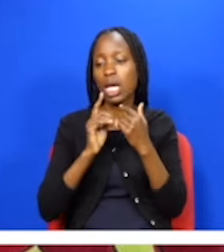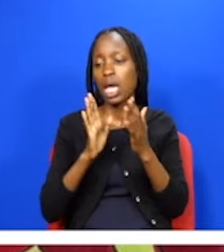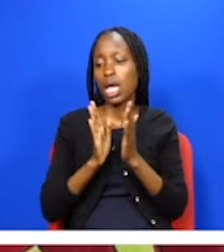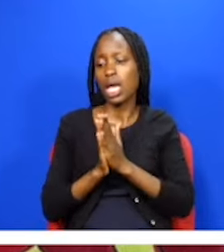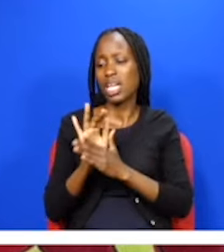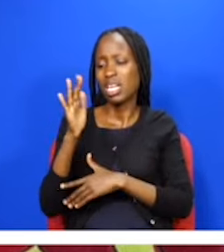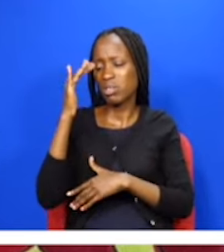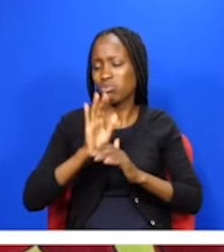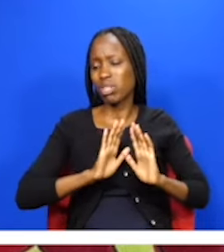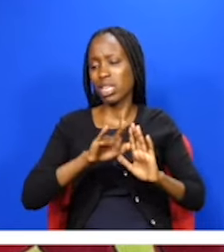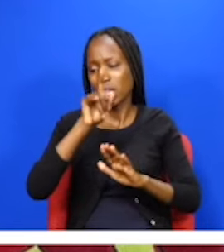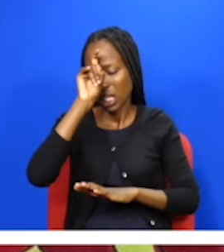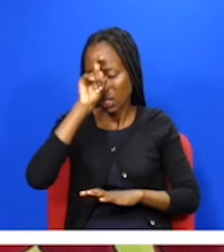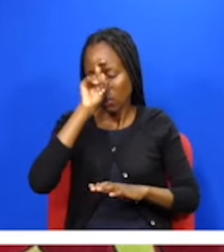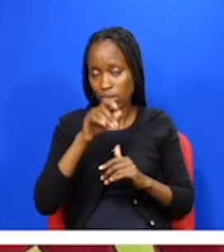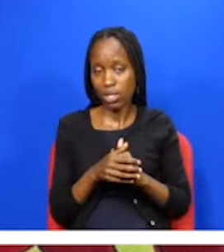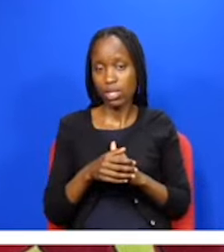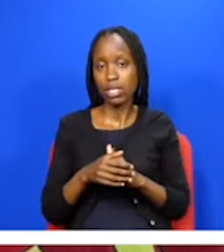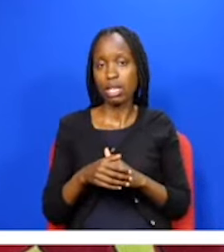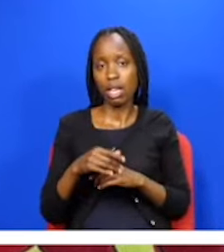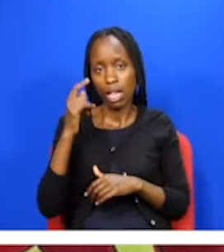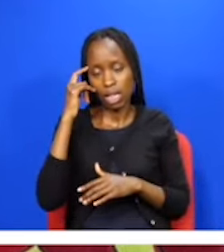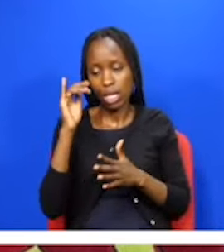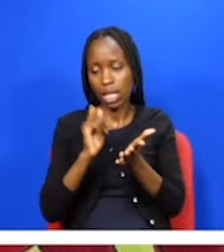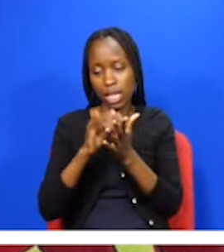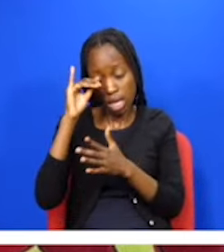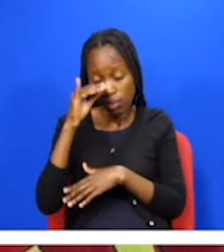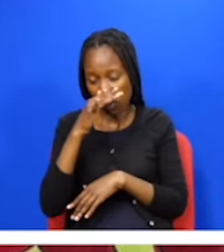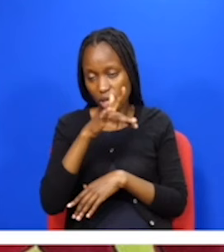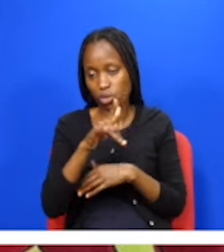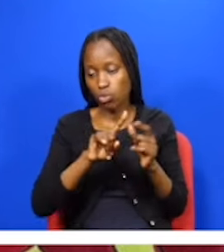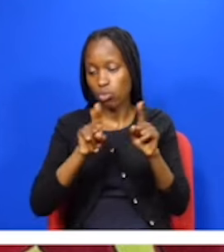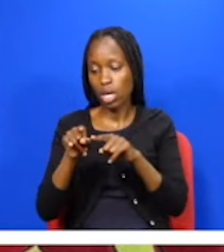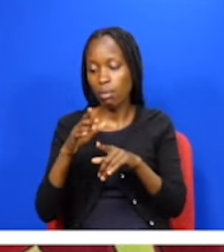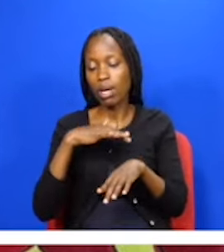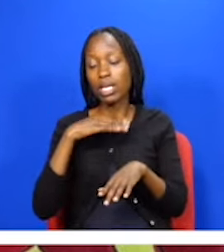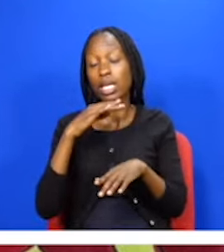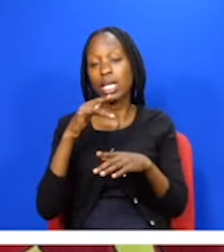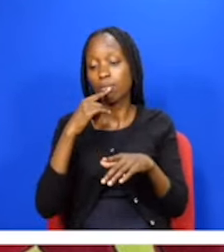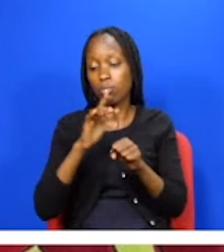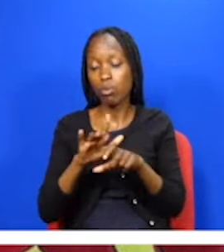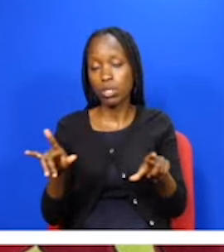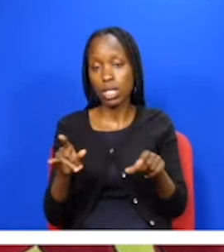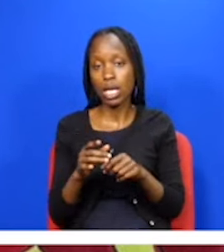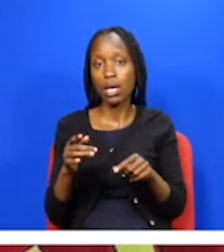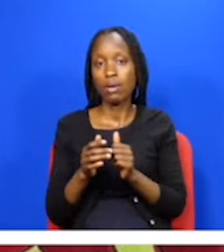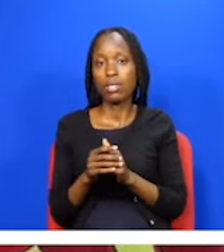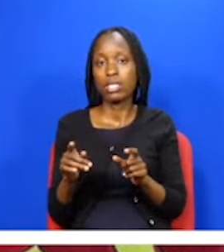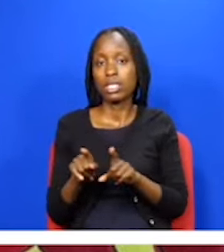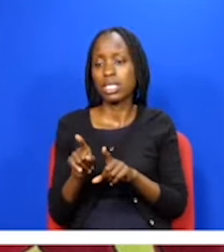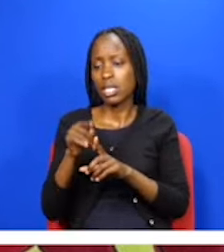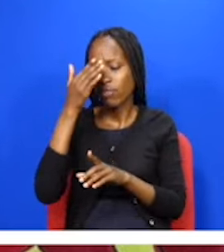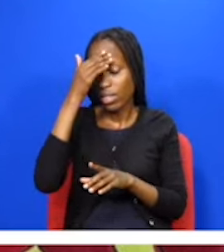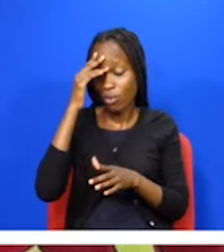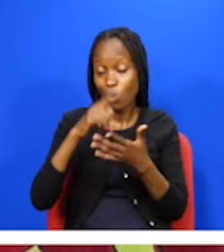they left Egypt. They thought that they were tricked by Moses to come and die in the land of giants. But how could they not remember what